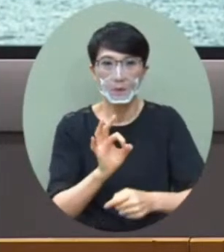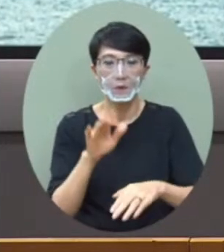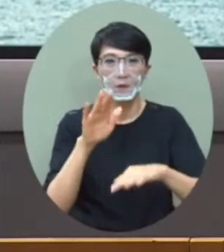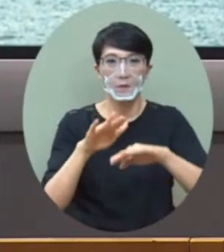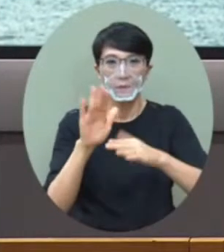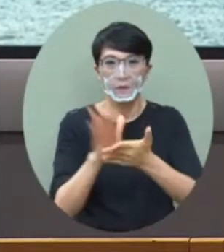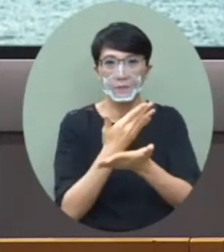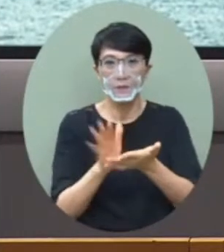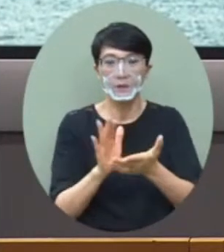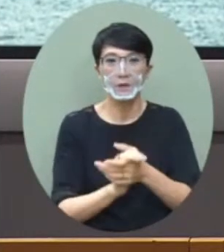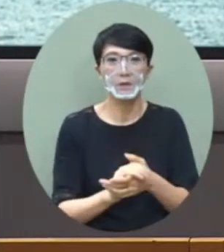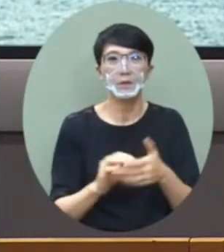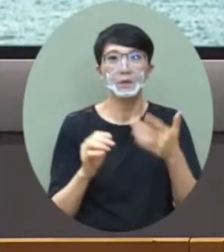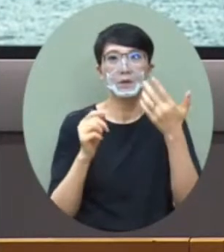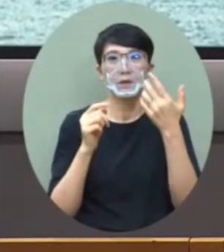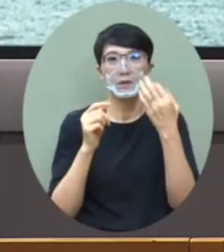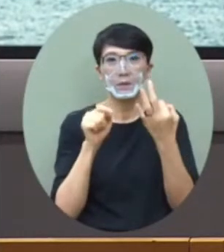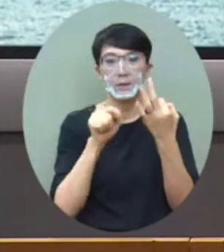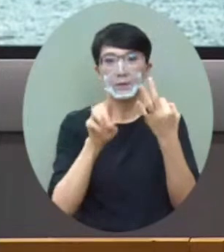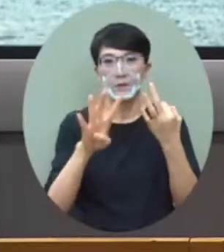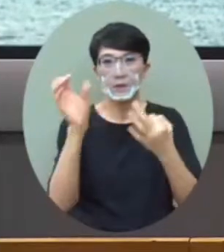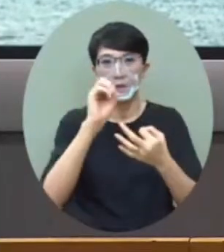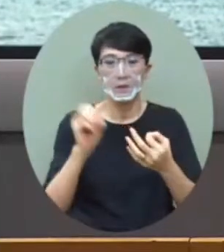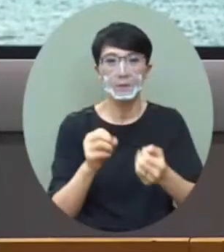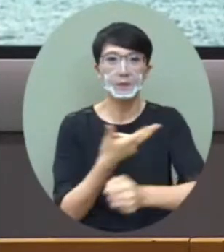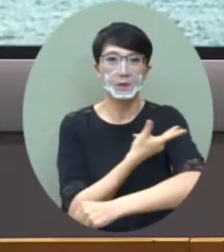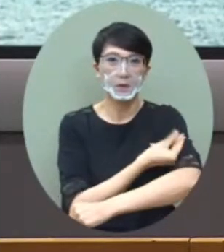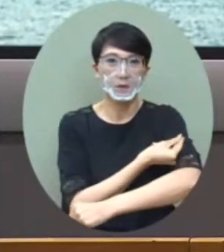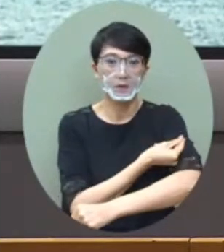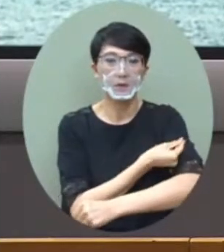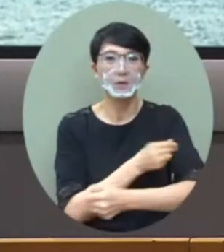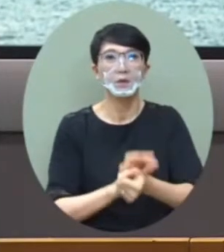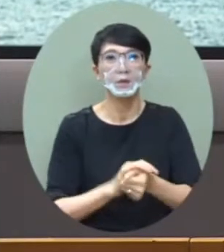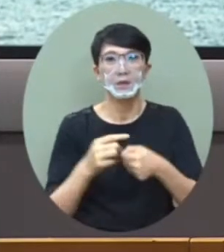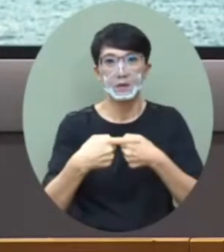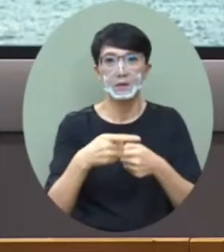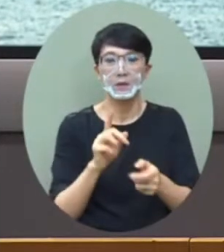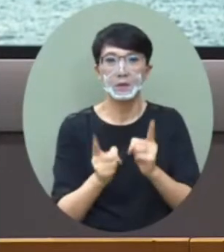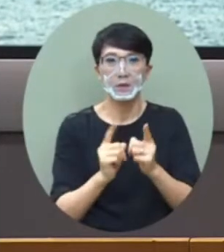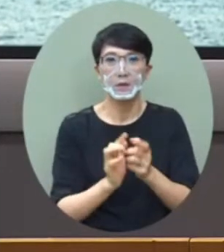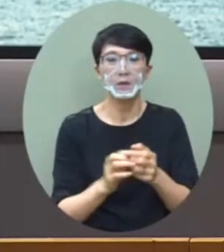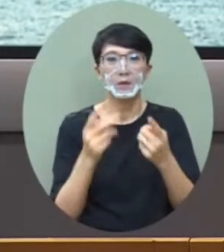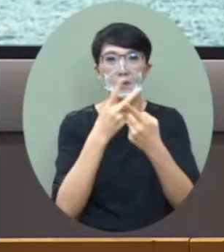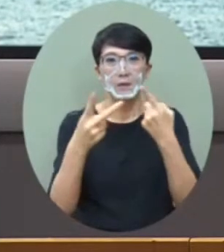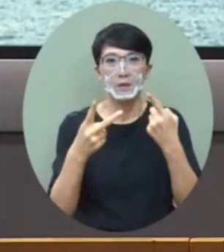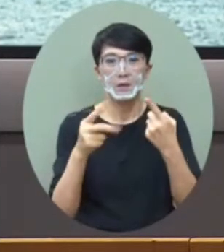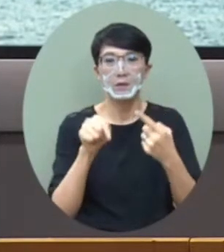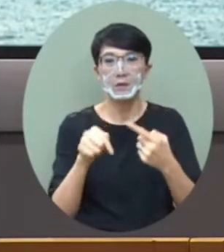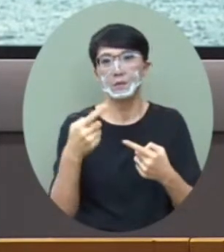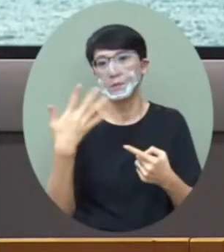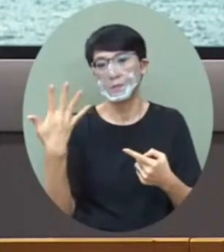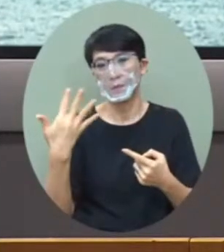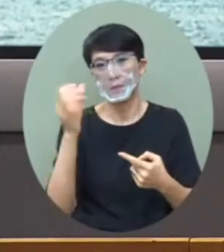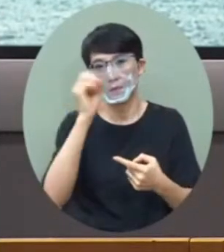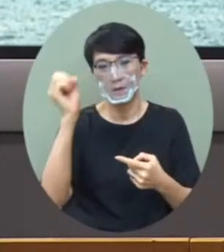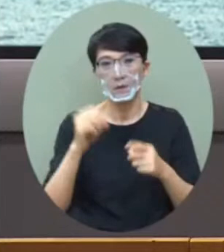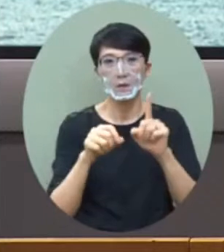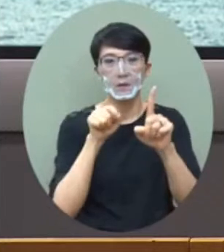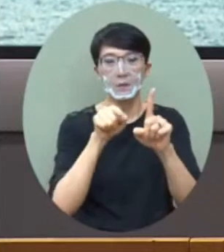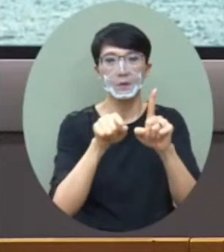there is also a difference between those vaccinated and not fully vaccinated. 3.4% for completely vaccinated